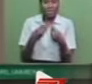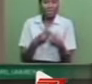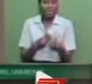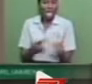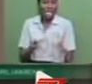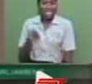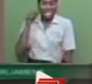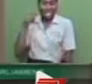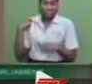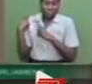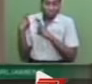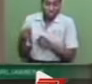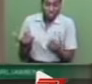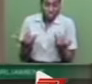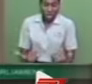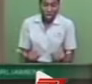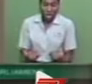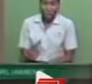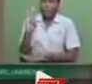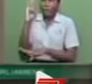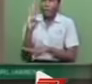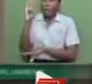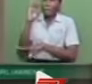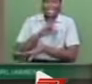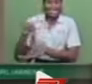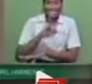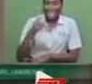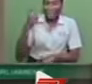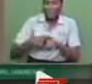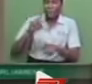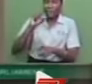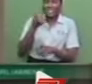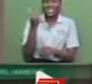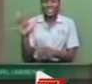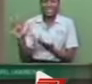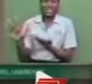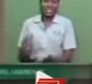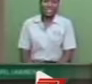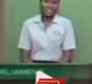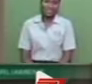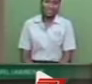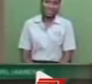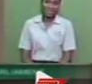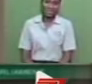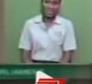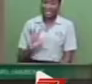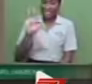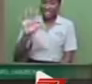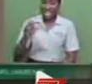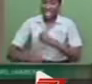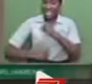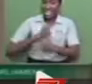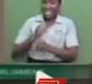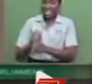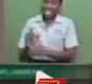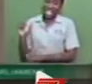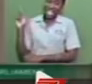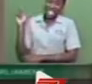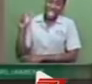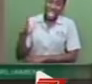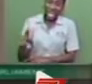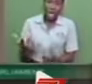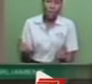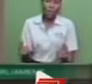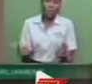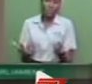from 2015. Remember, 2015 they promised Wi-Fi, you know. 5 years later, what do we do? Back to Wi-Fi.